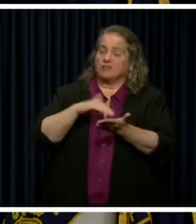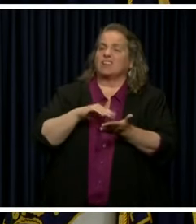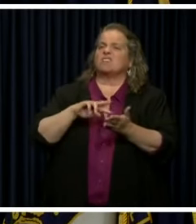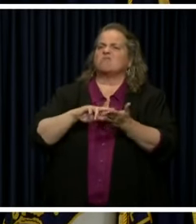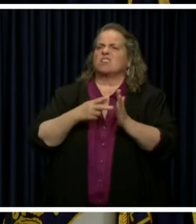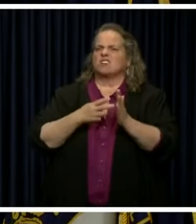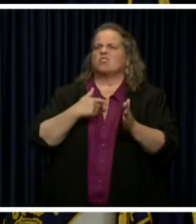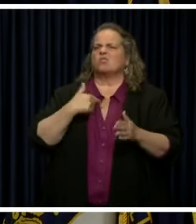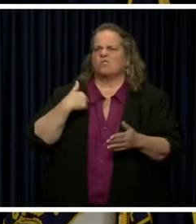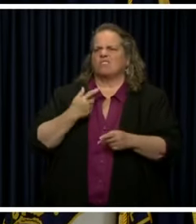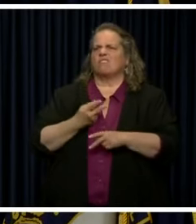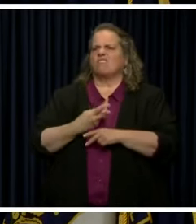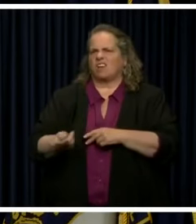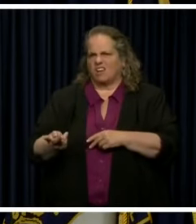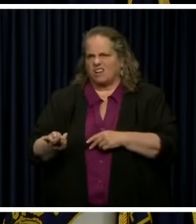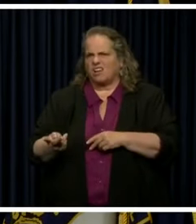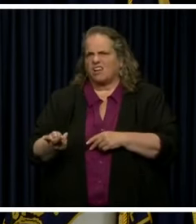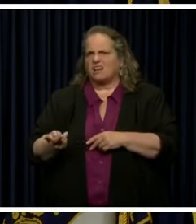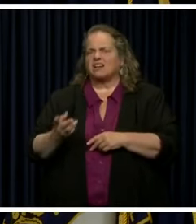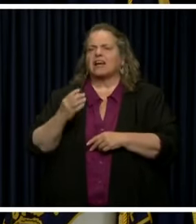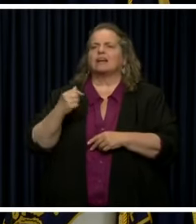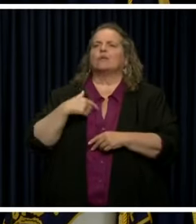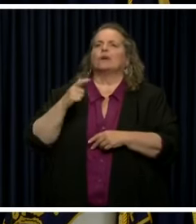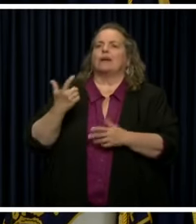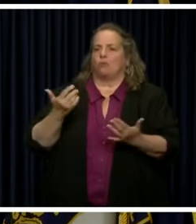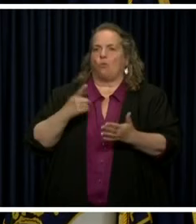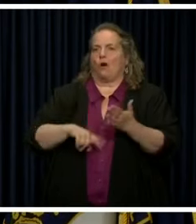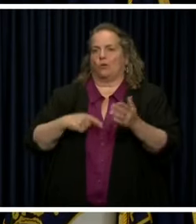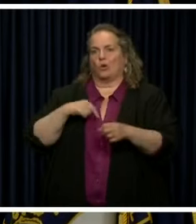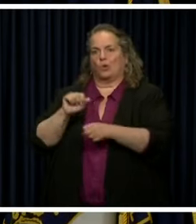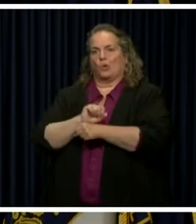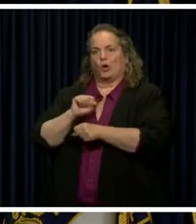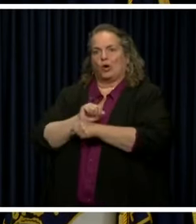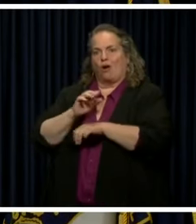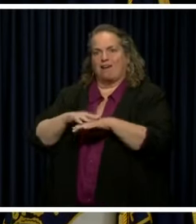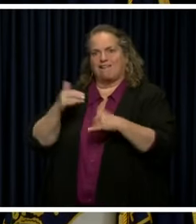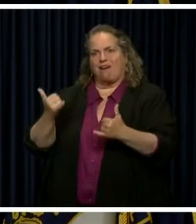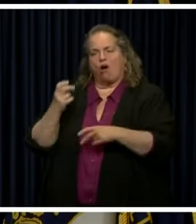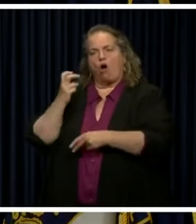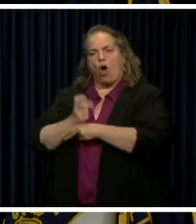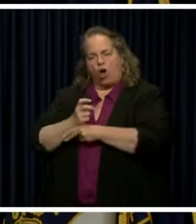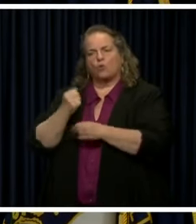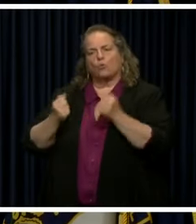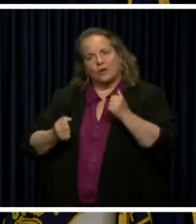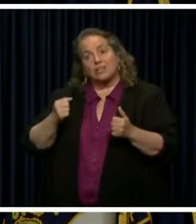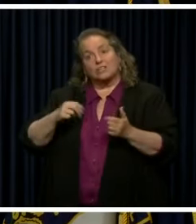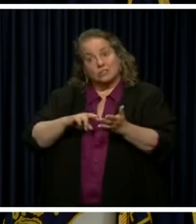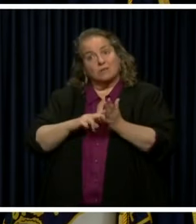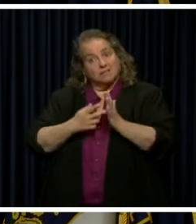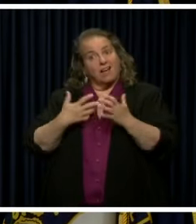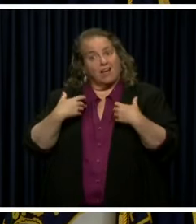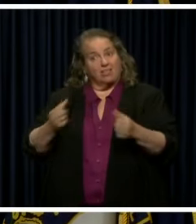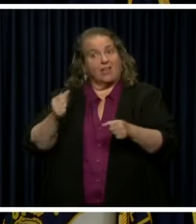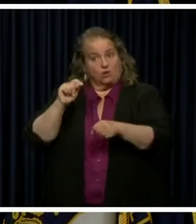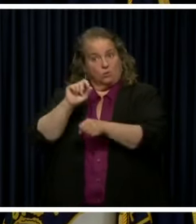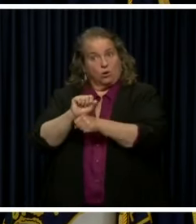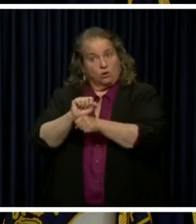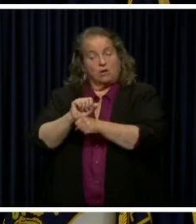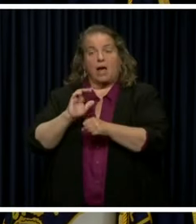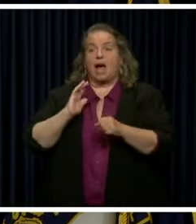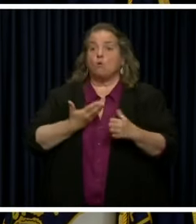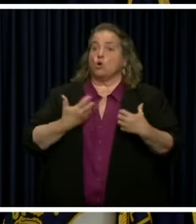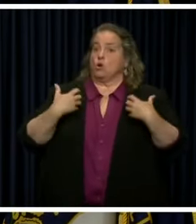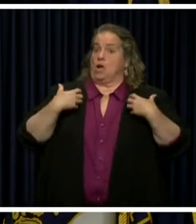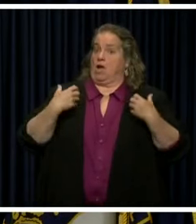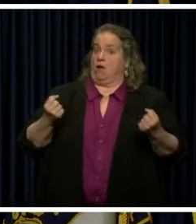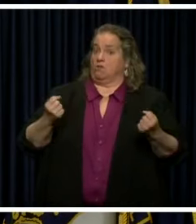in the undertaking that we are working on right now, which is healthy at work. Our health and our